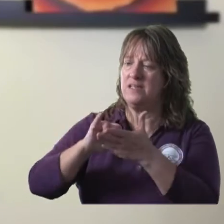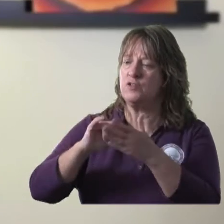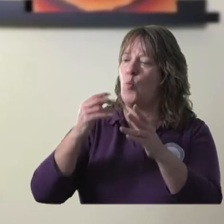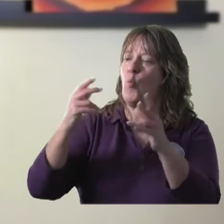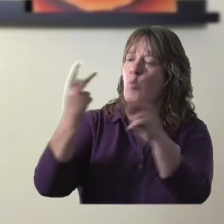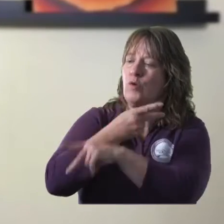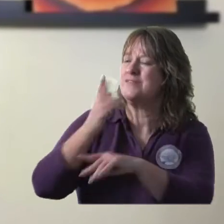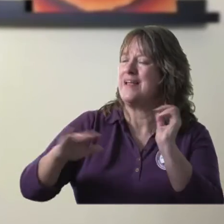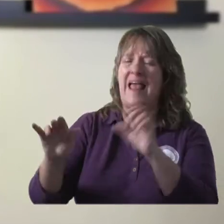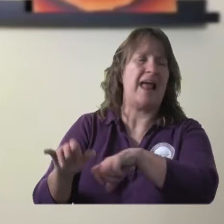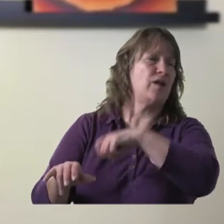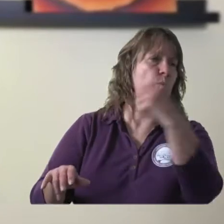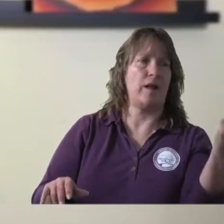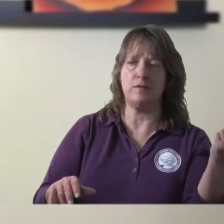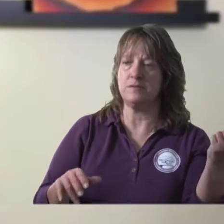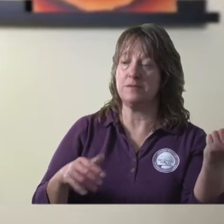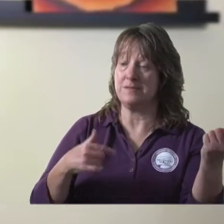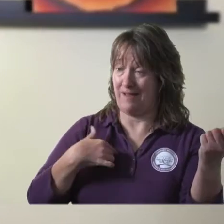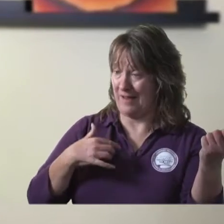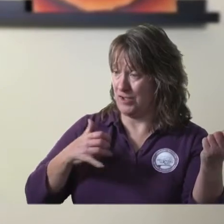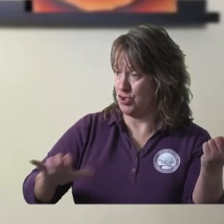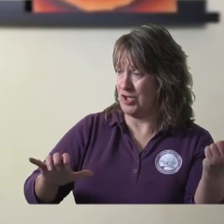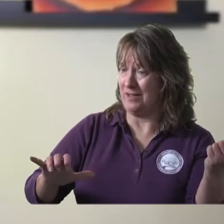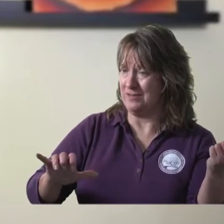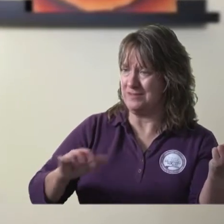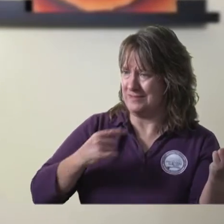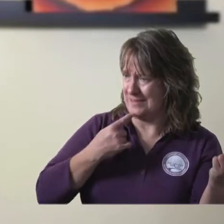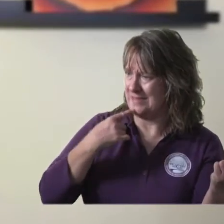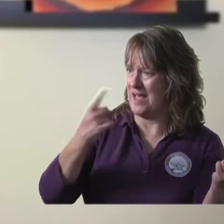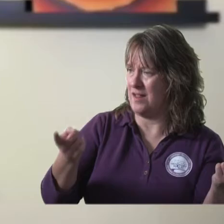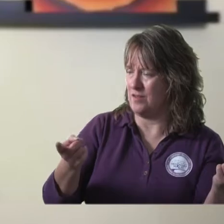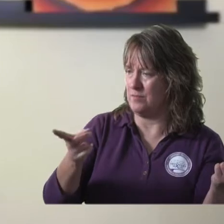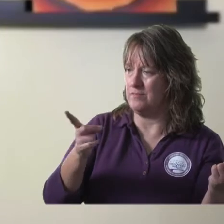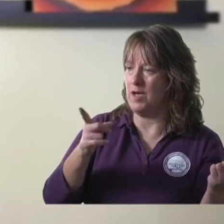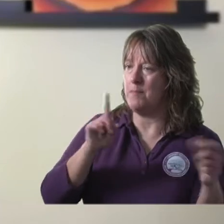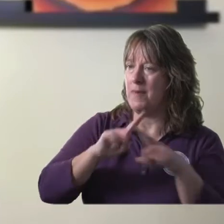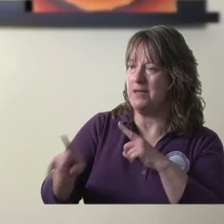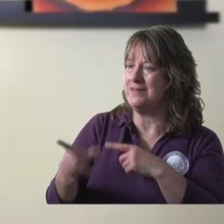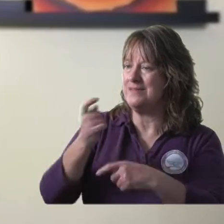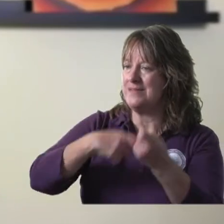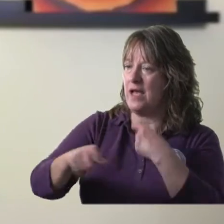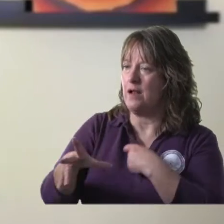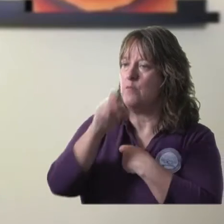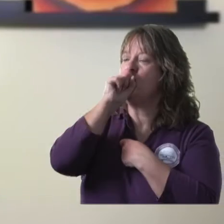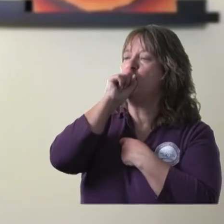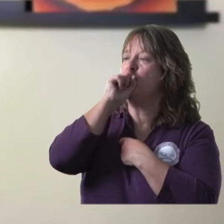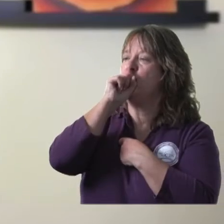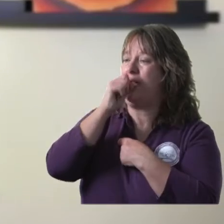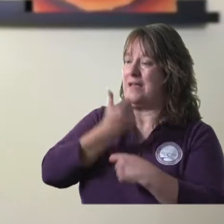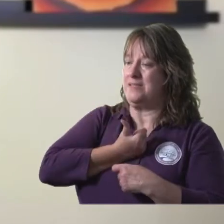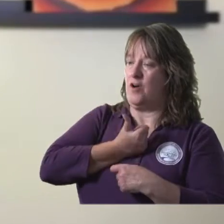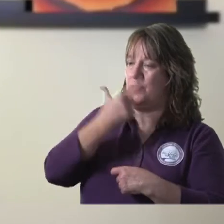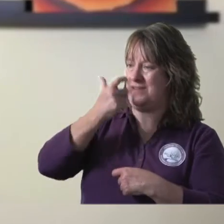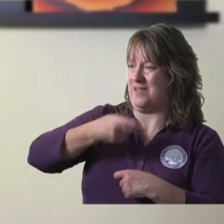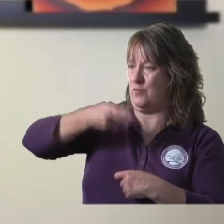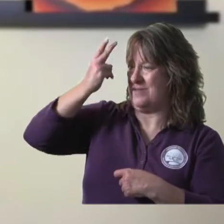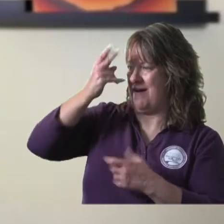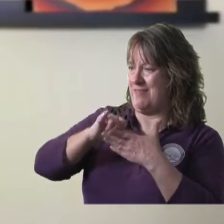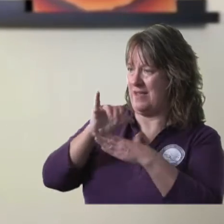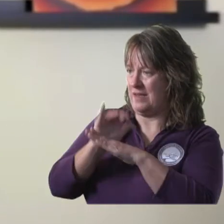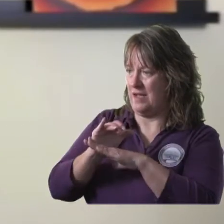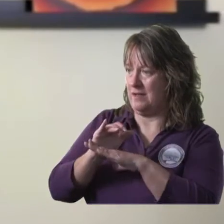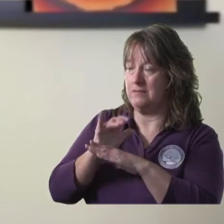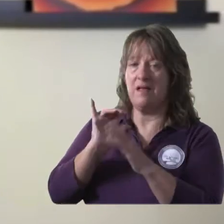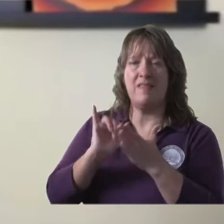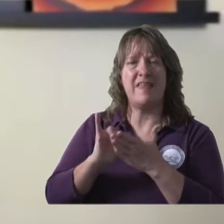else's. I had a chance, but said nothing because I was high. This is how I got